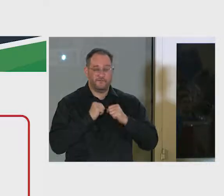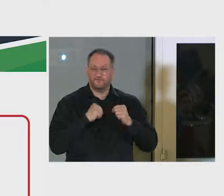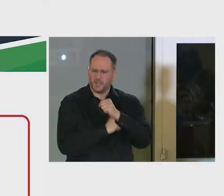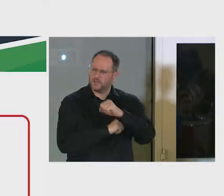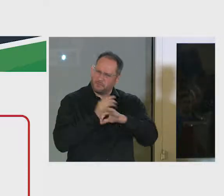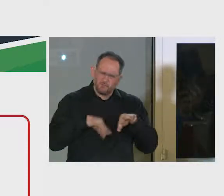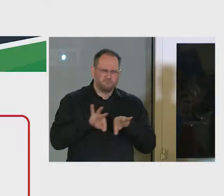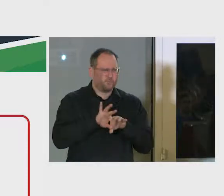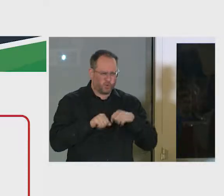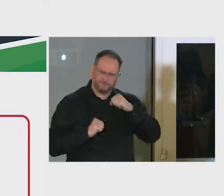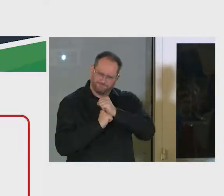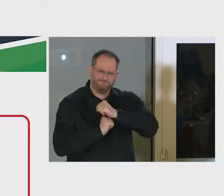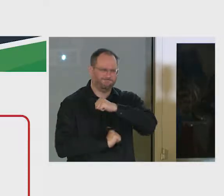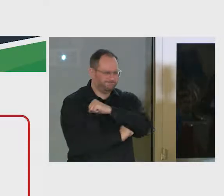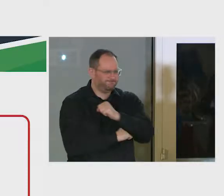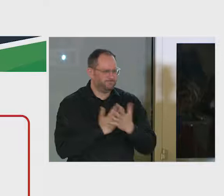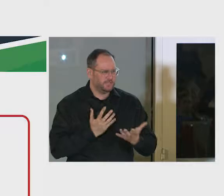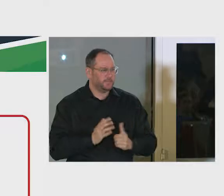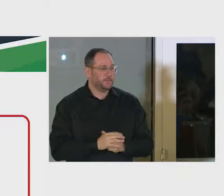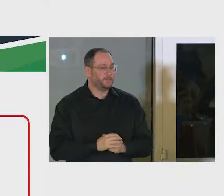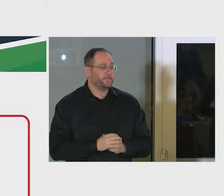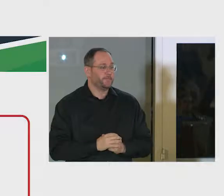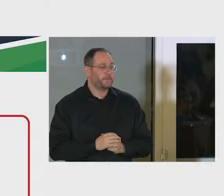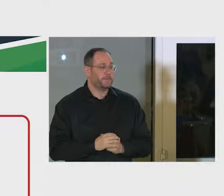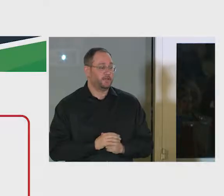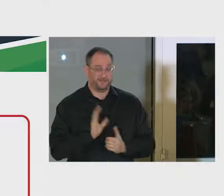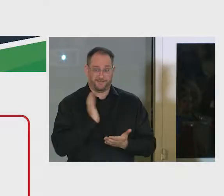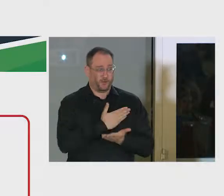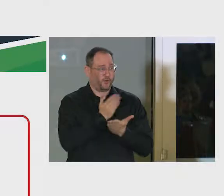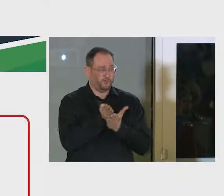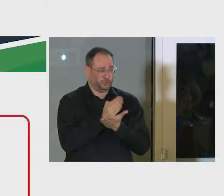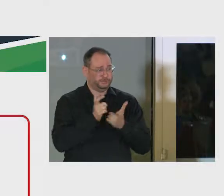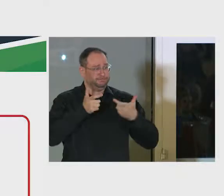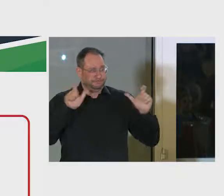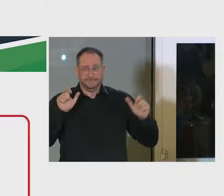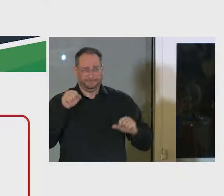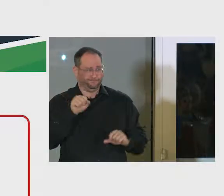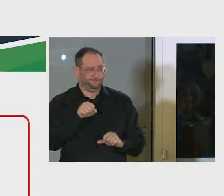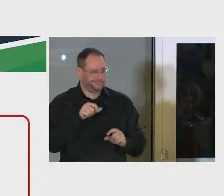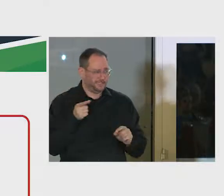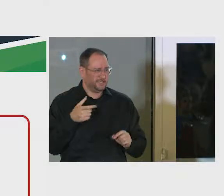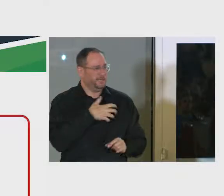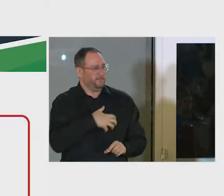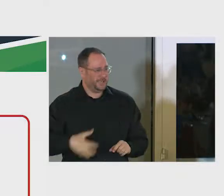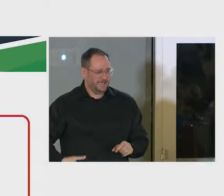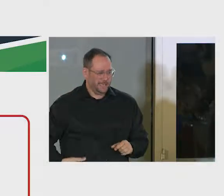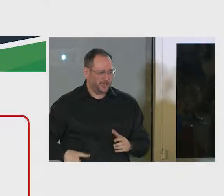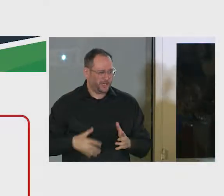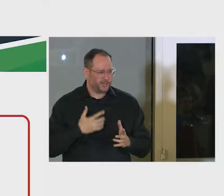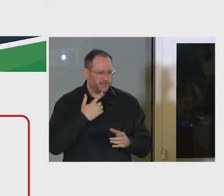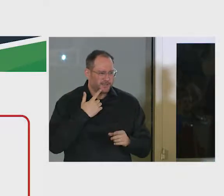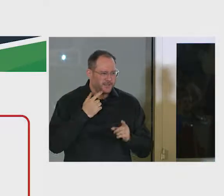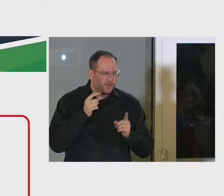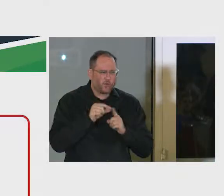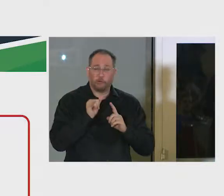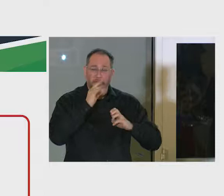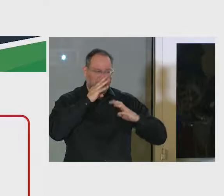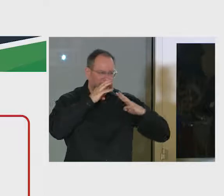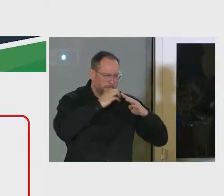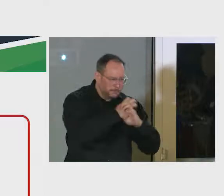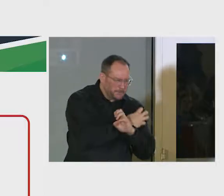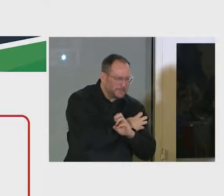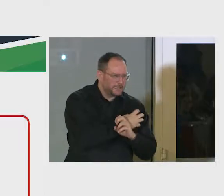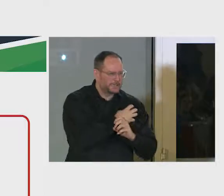tonight. Our budget is big, as the mayor mentioned. A lot of you wrote words like complex and gigantic and enormous, and that's